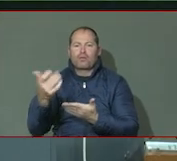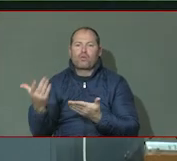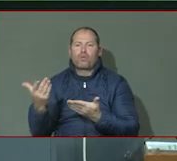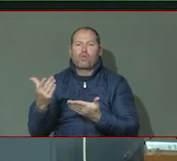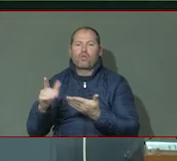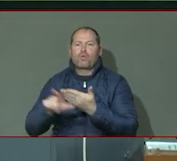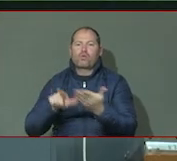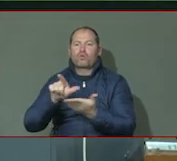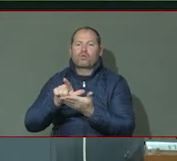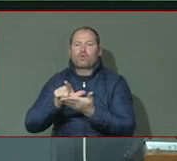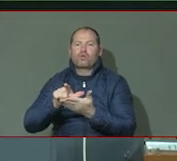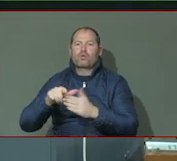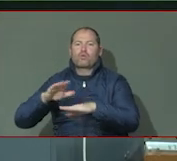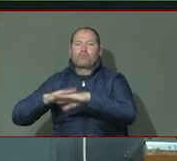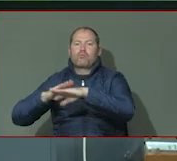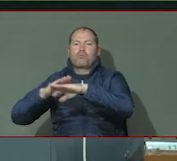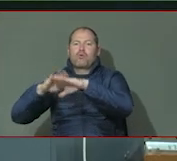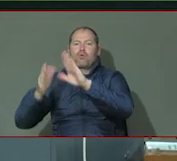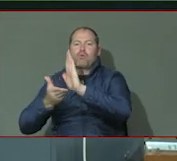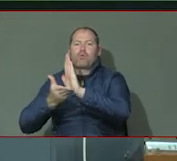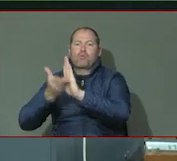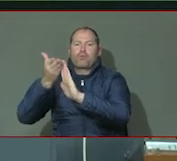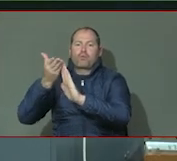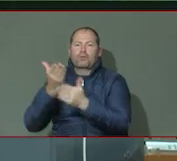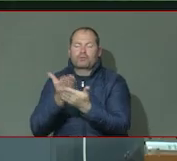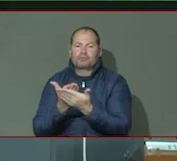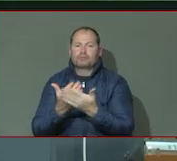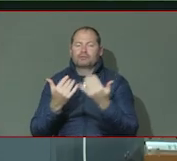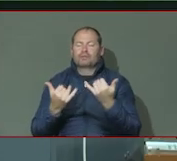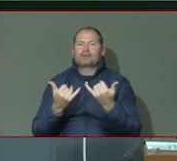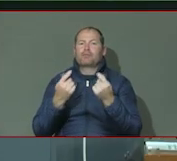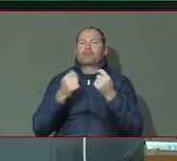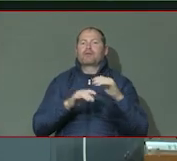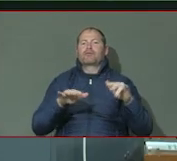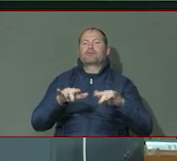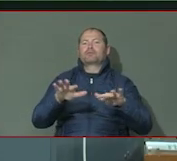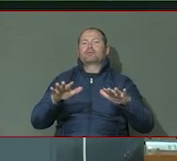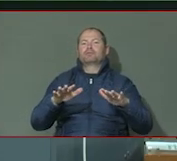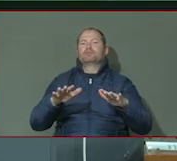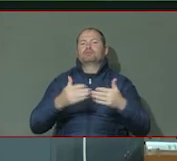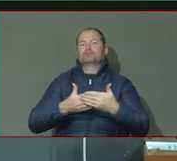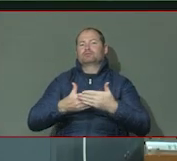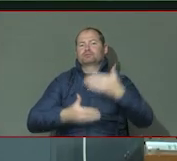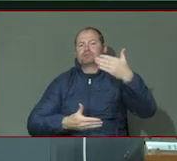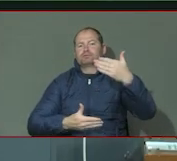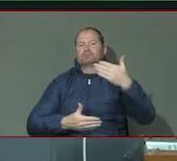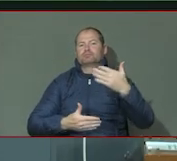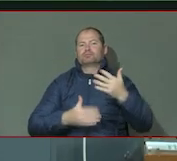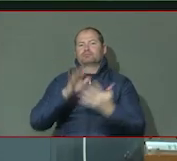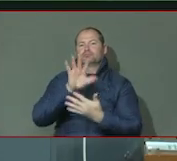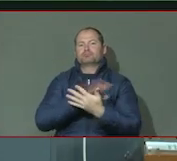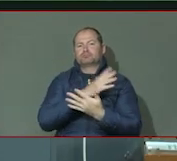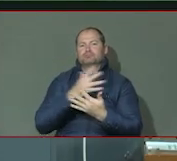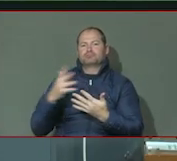increased. All right. So that's a format of the cash flow statement. Make sure that you know that. All right. Any questions